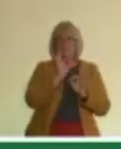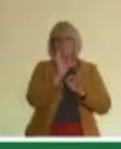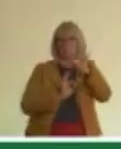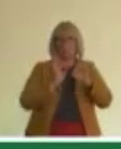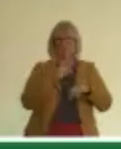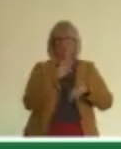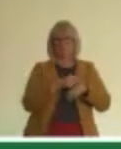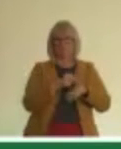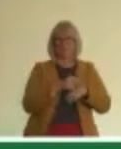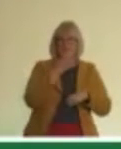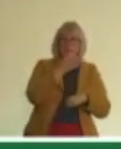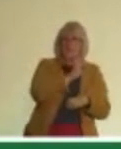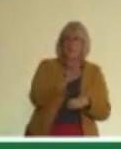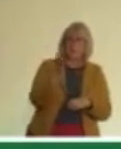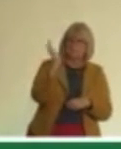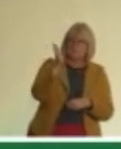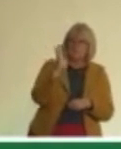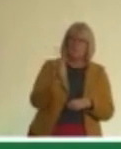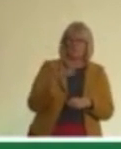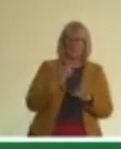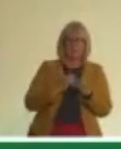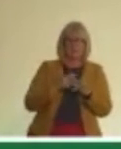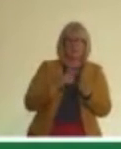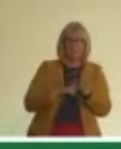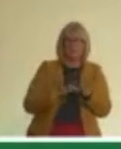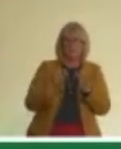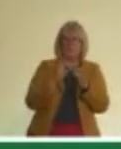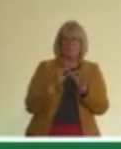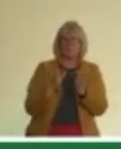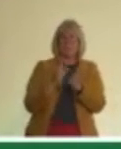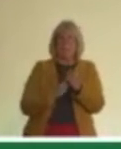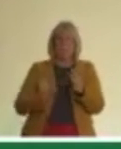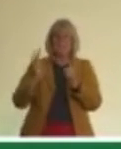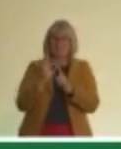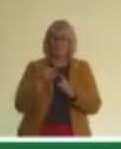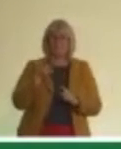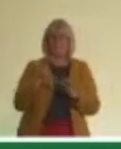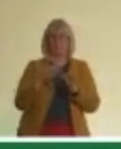Right Honourable Member for Brighton Pavilion, Sean Berry MP.